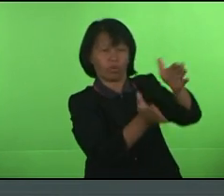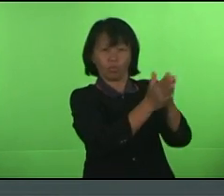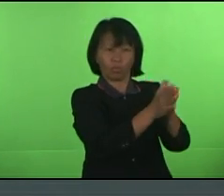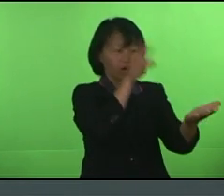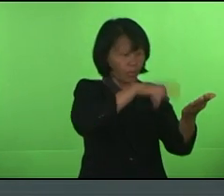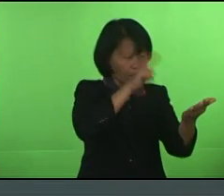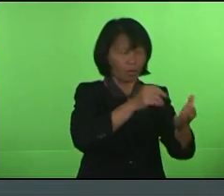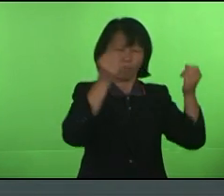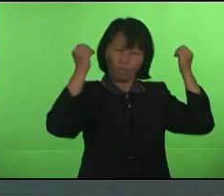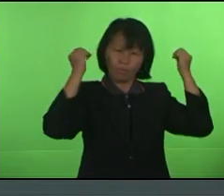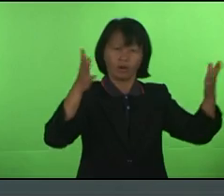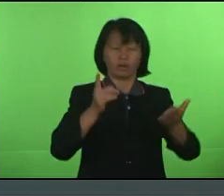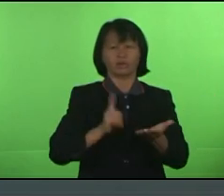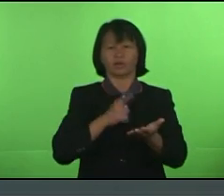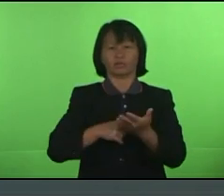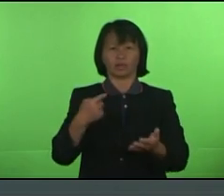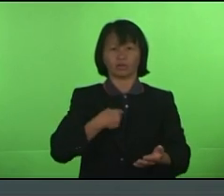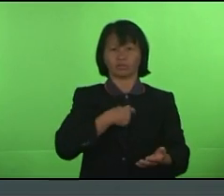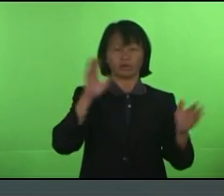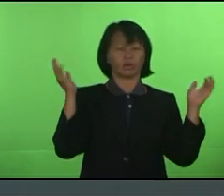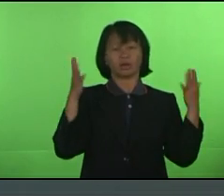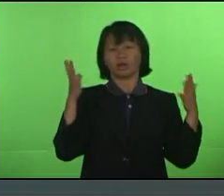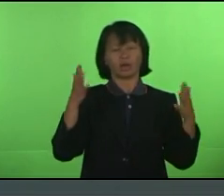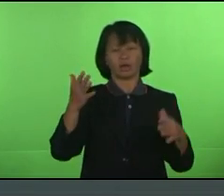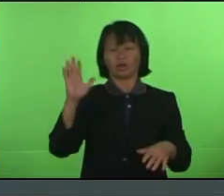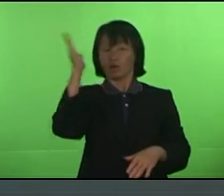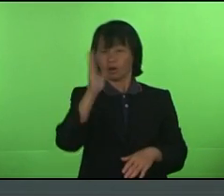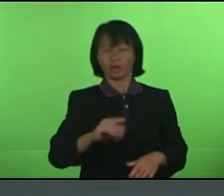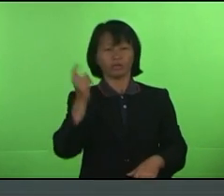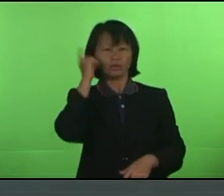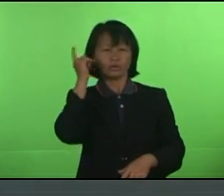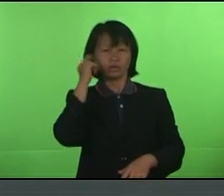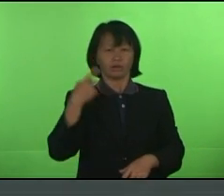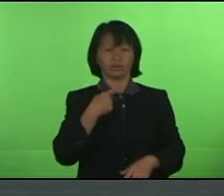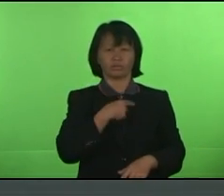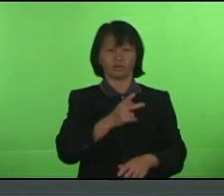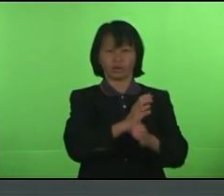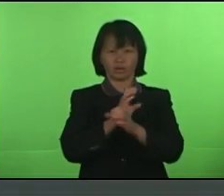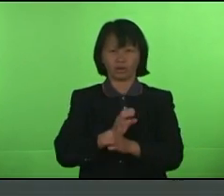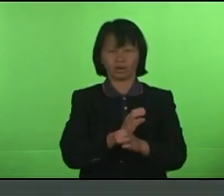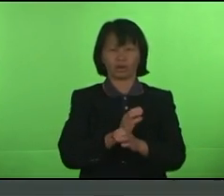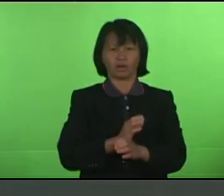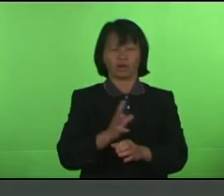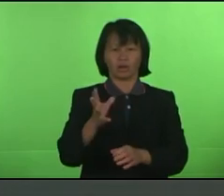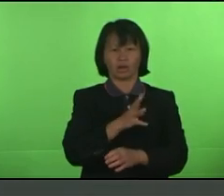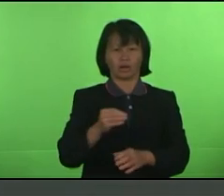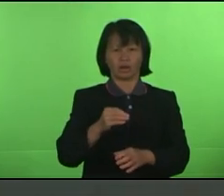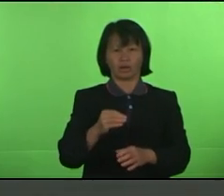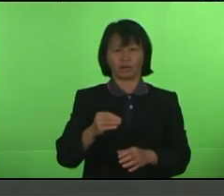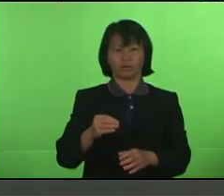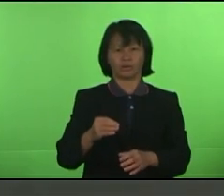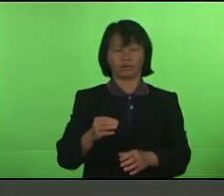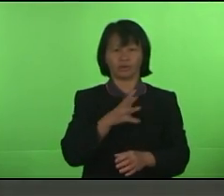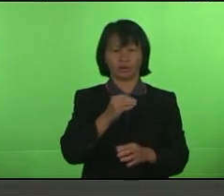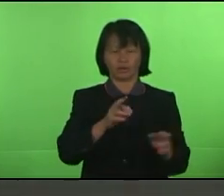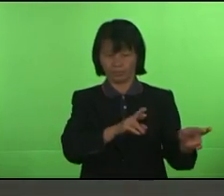here, sometimes we know things, but we don't actually really care or take notice of them and apply